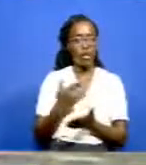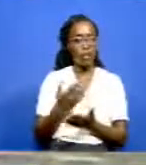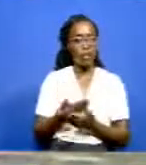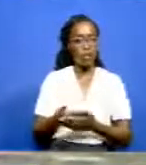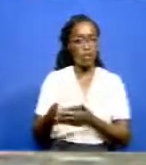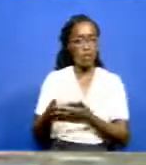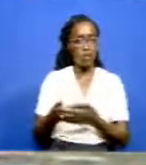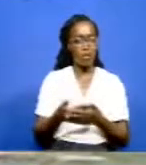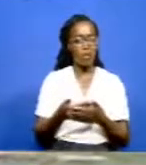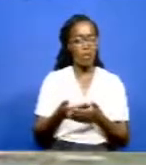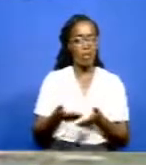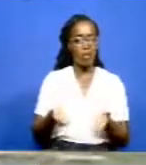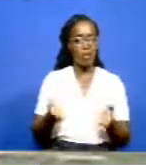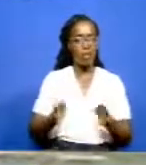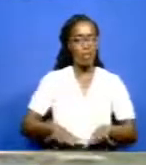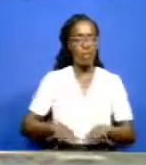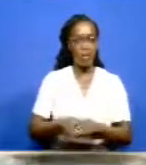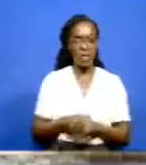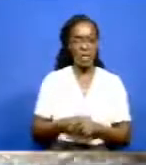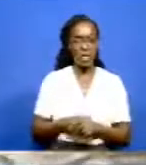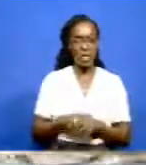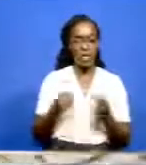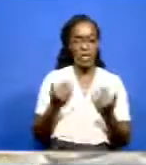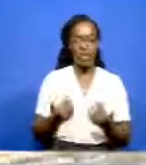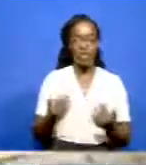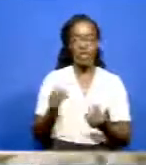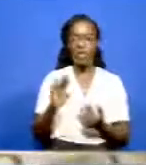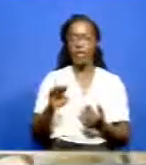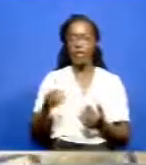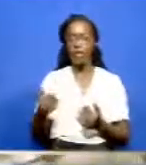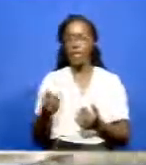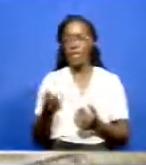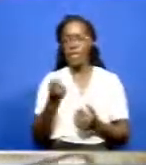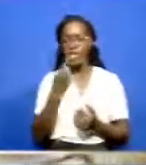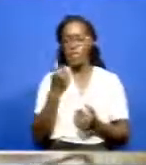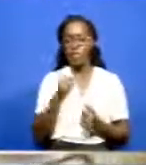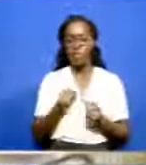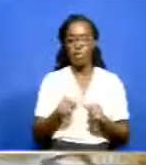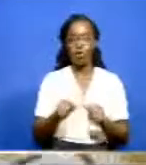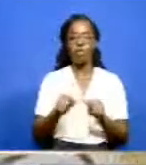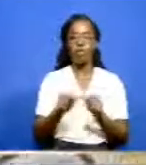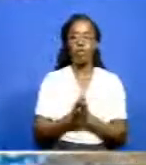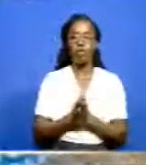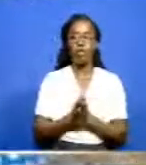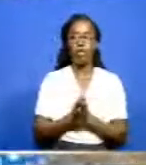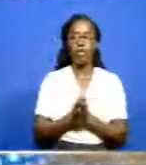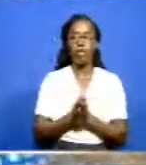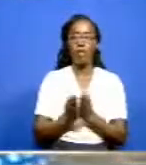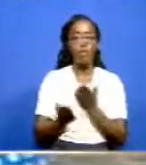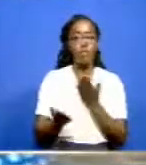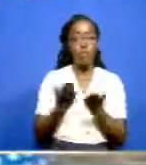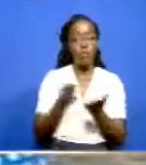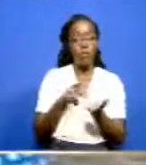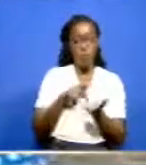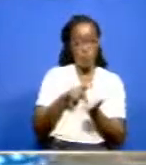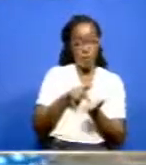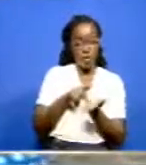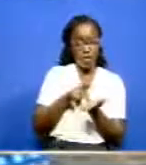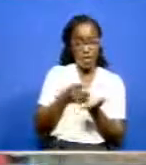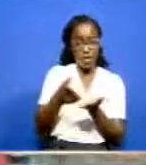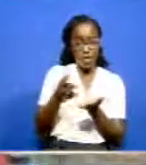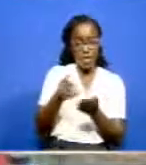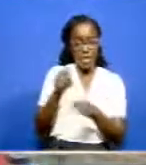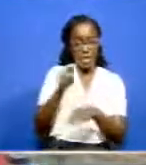Four other children are receiving treatment at the same hospital. Neighbors fear someone may have poisoned the food after